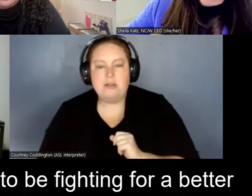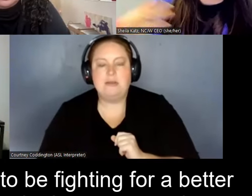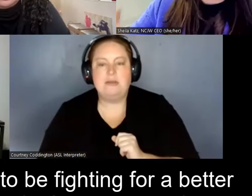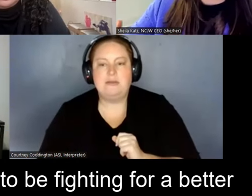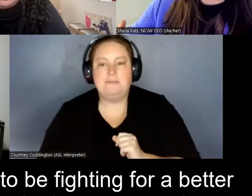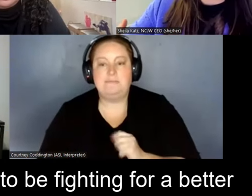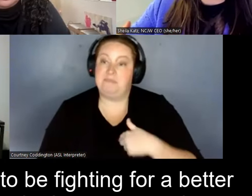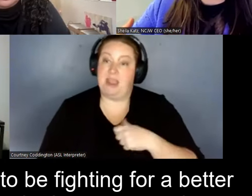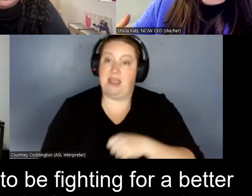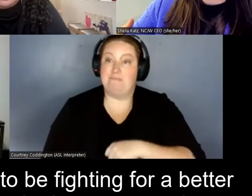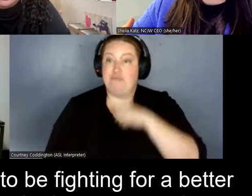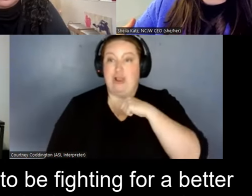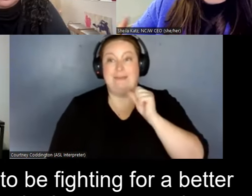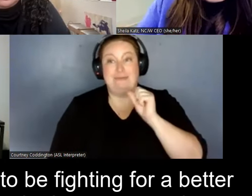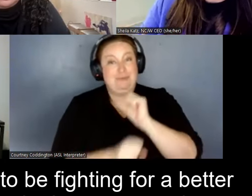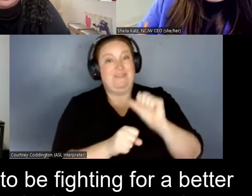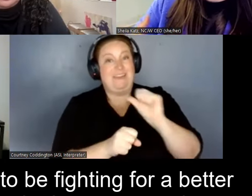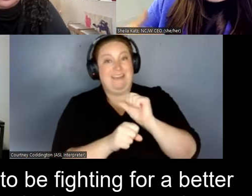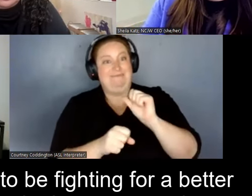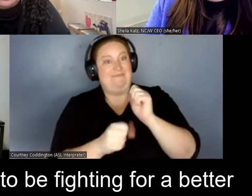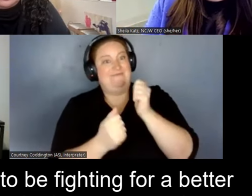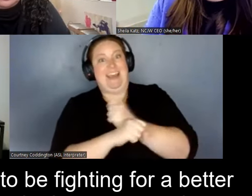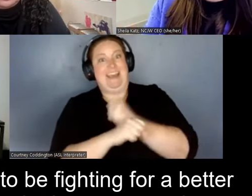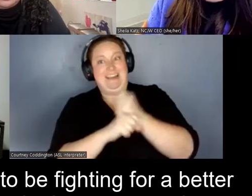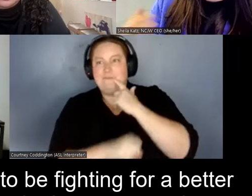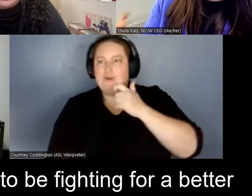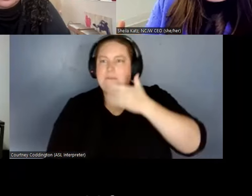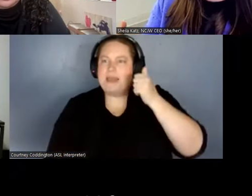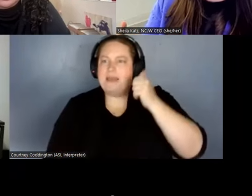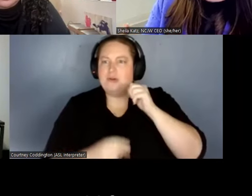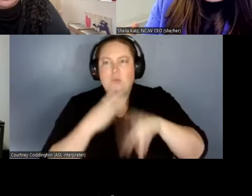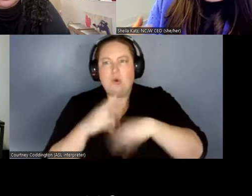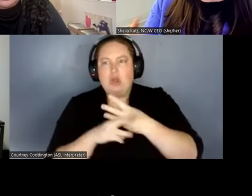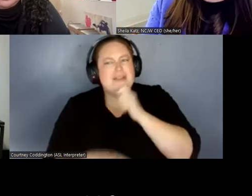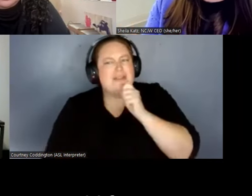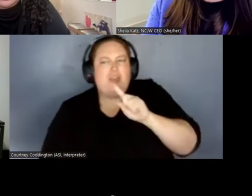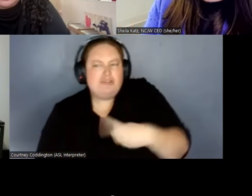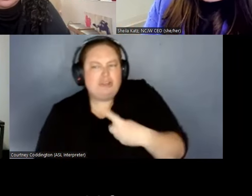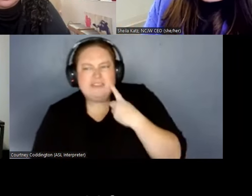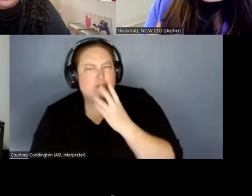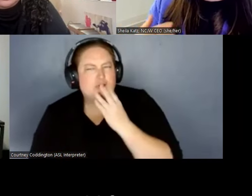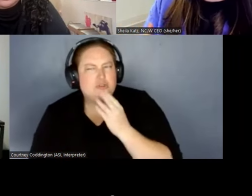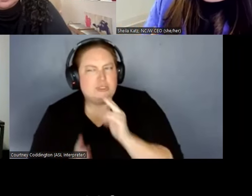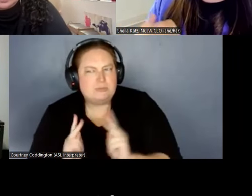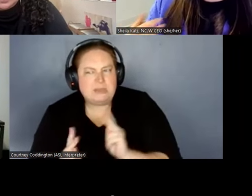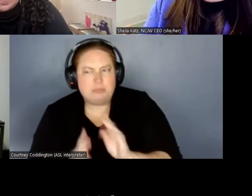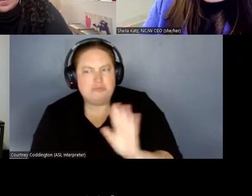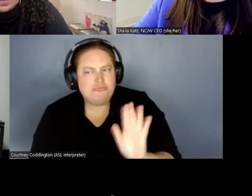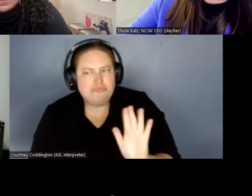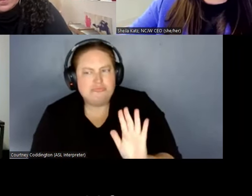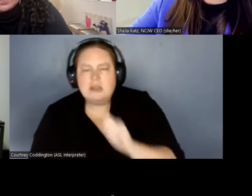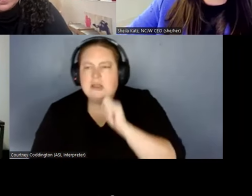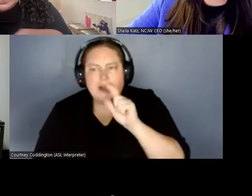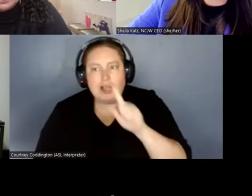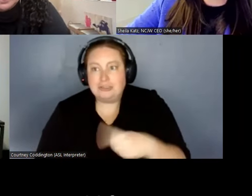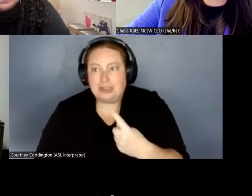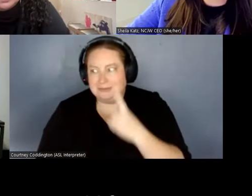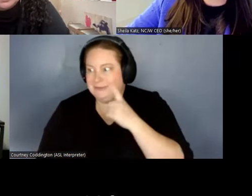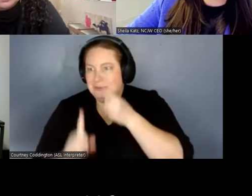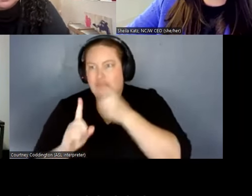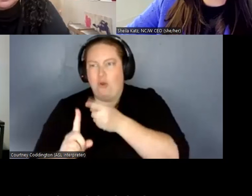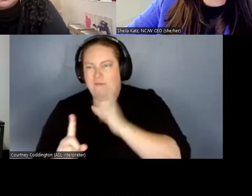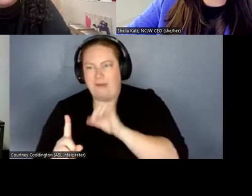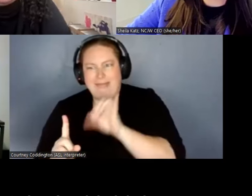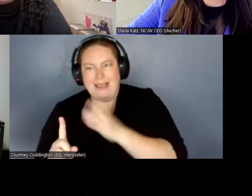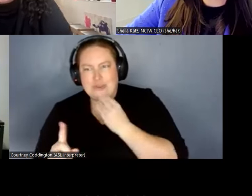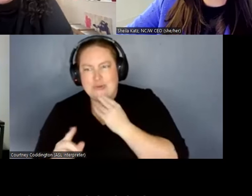And I'm proud to be fighting for a better world, not just for Jews. That's not our goal. Our goal is to build a better world for everyone.